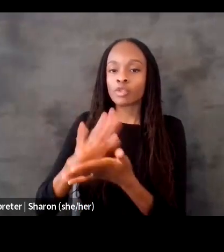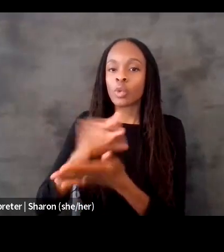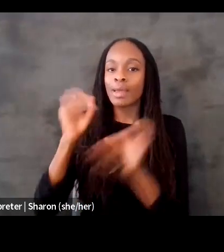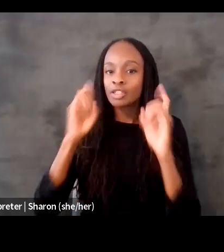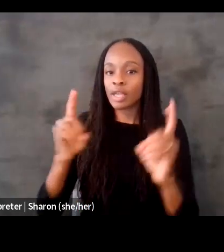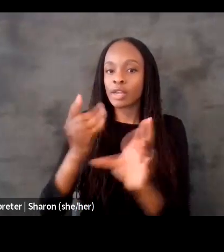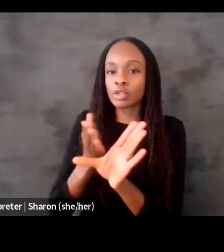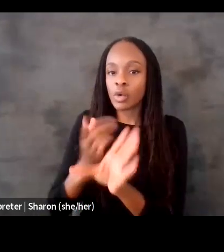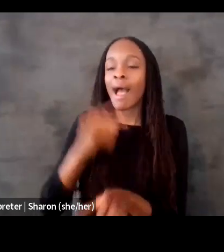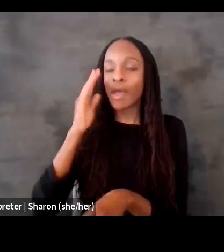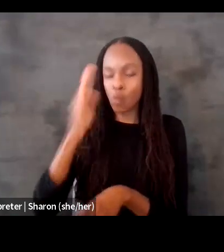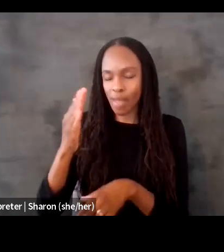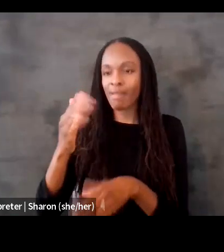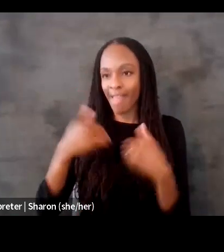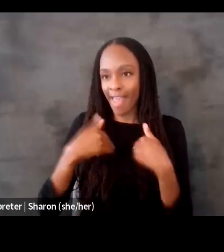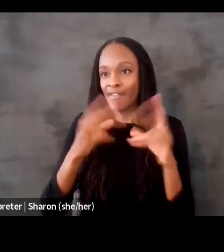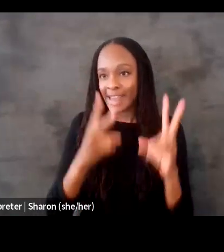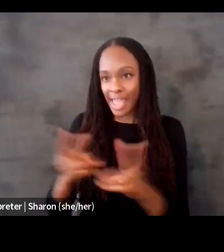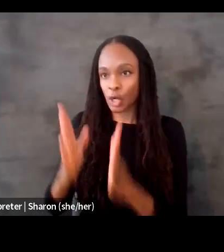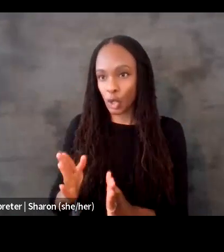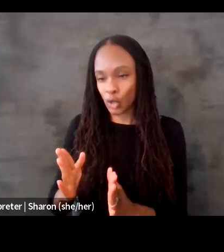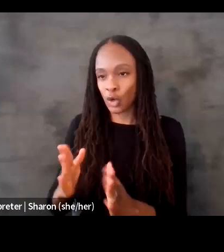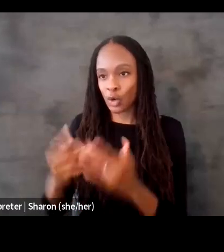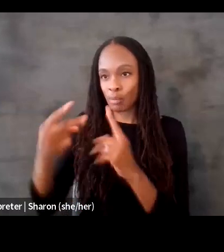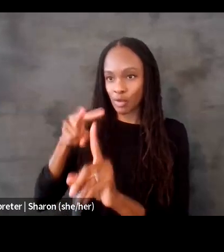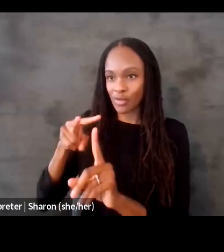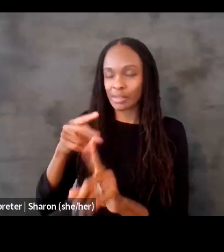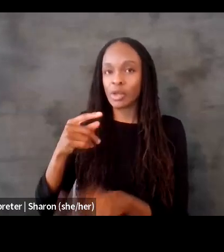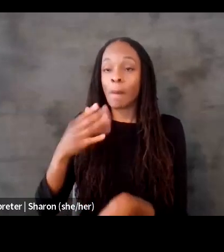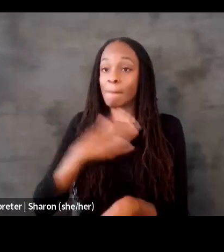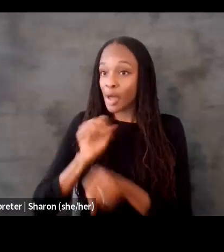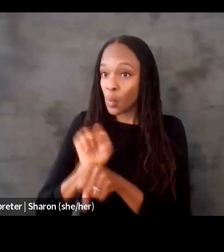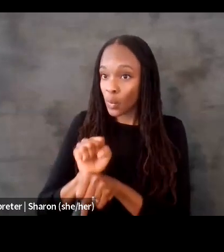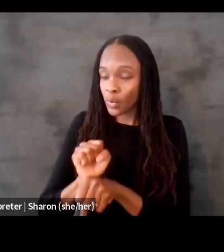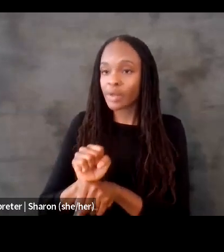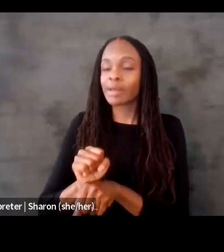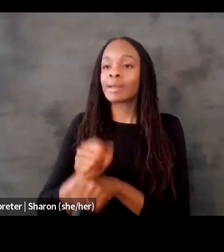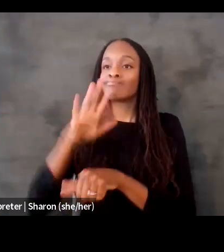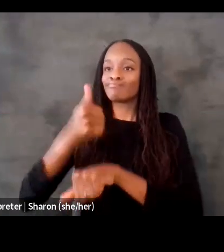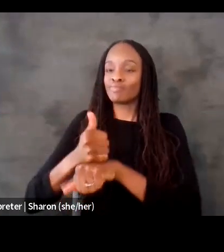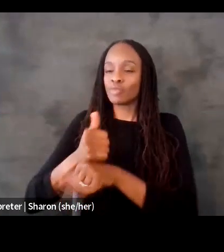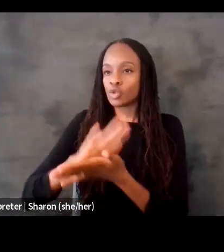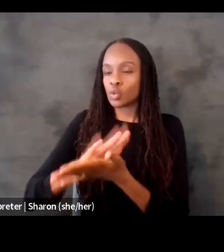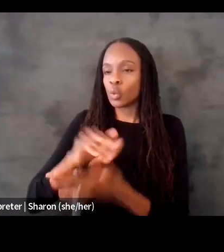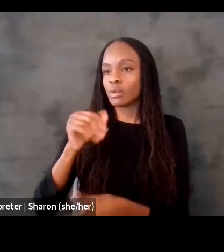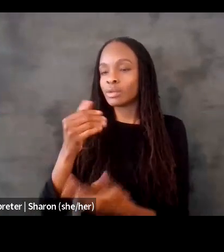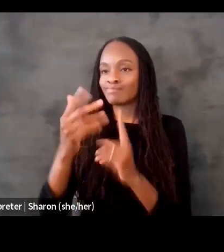perspective from an editor and also a little bit just from the work that I do, which is based around school climate and creating cultural contexts that